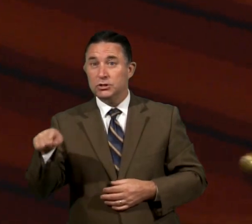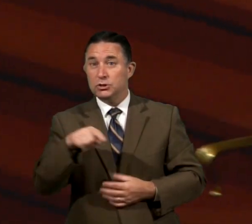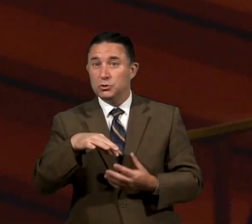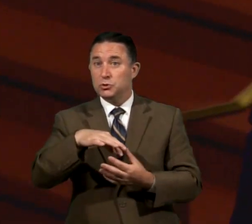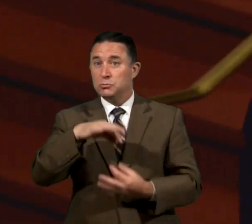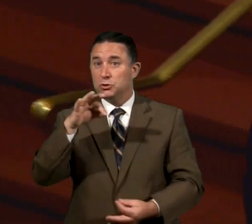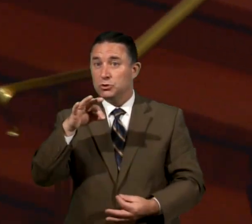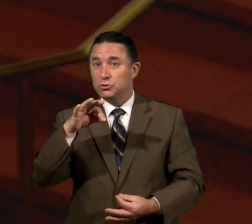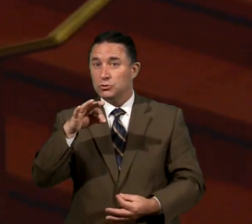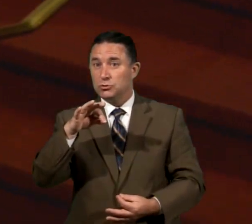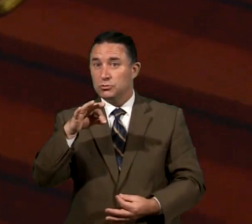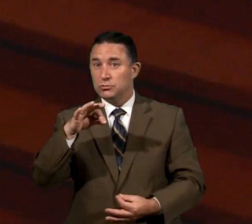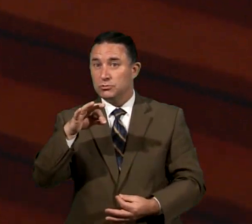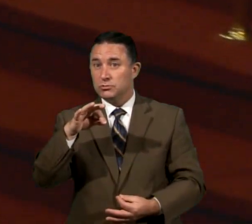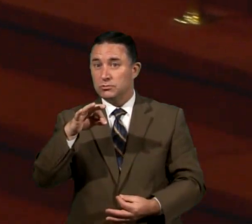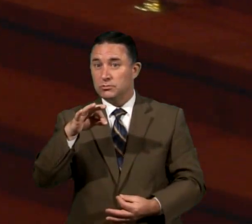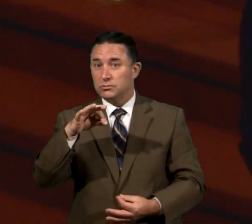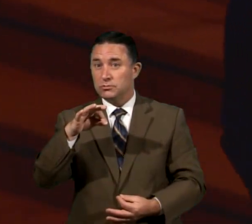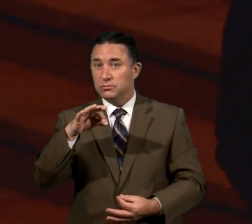are spiritual